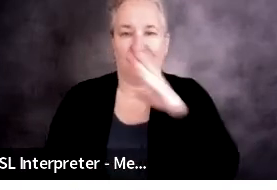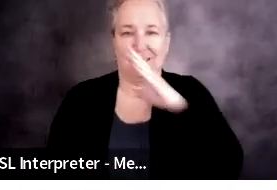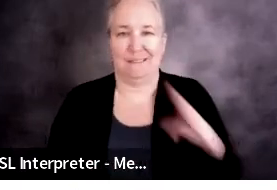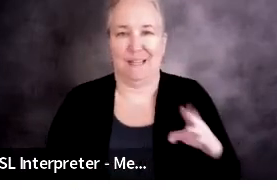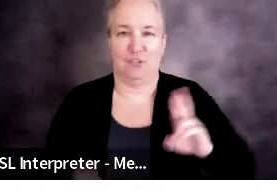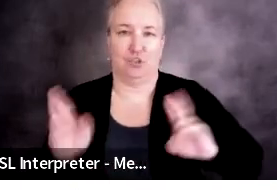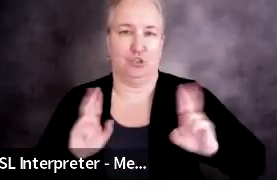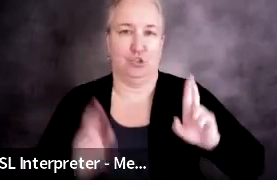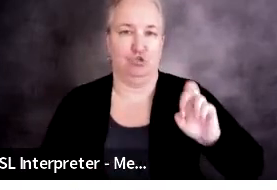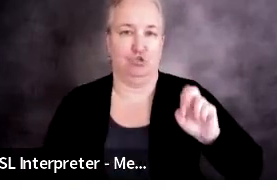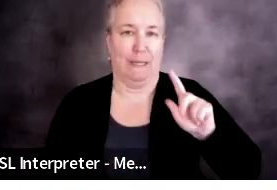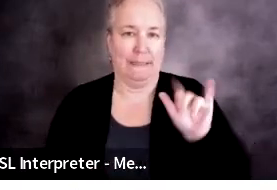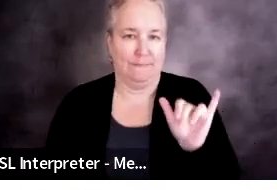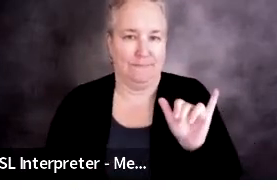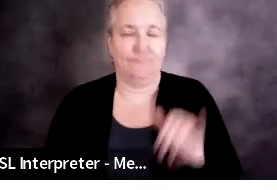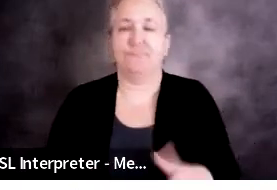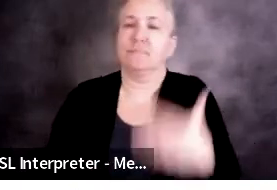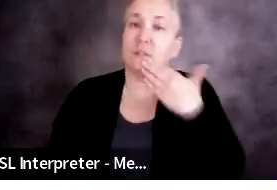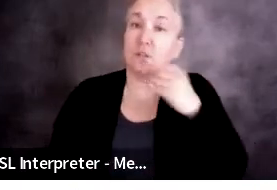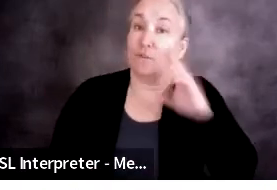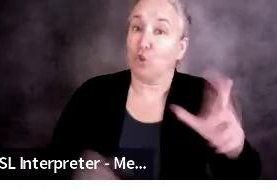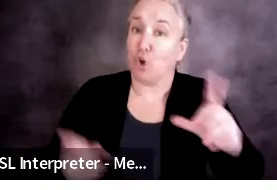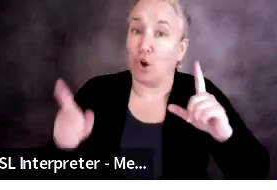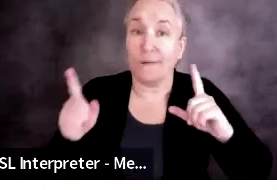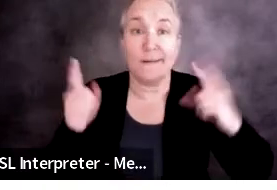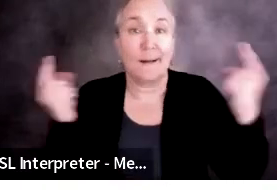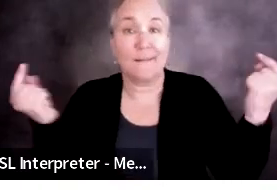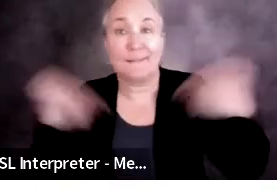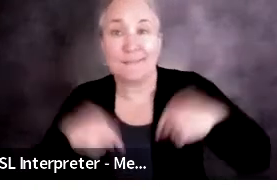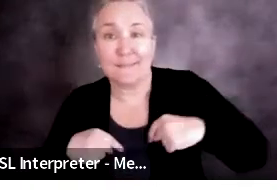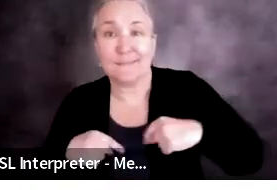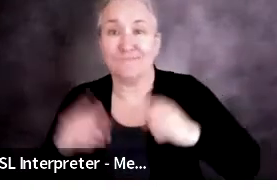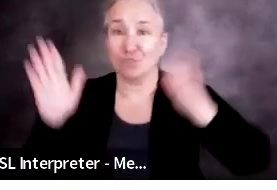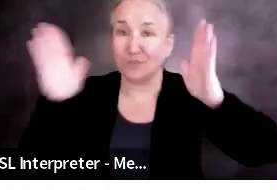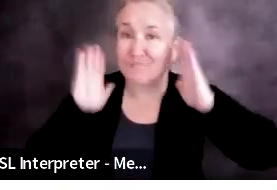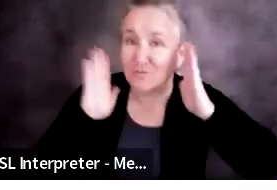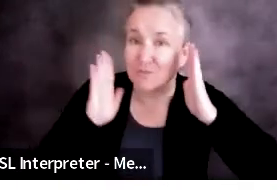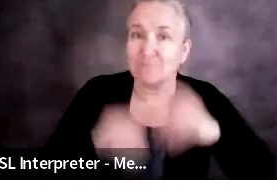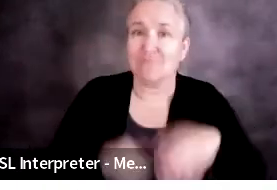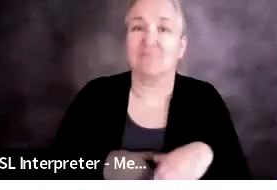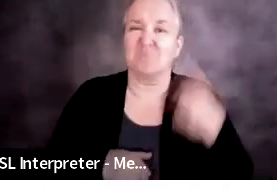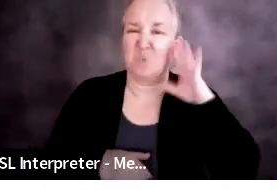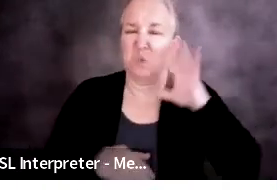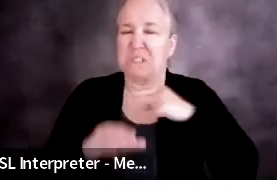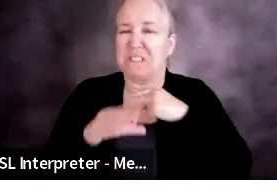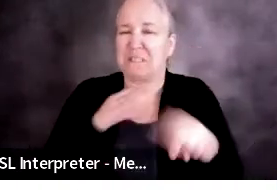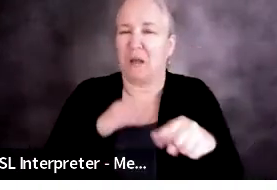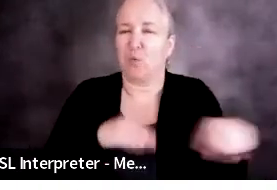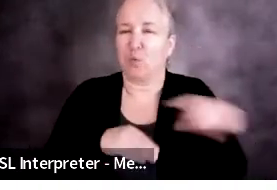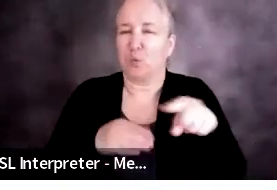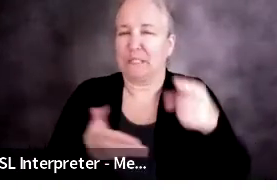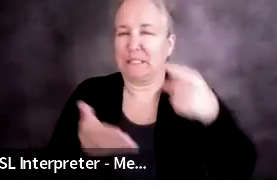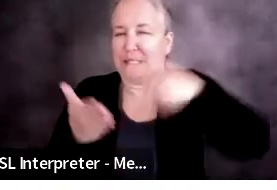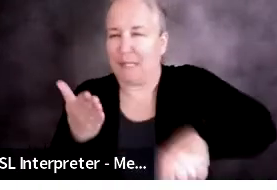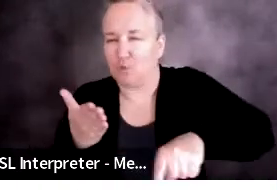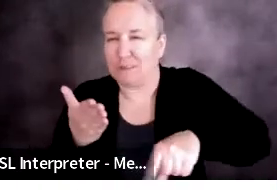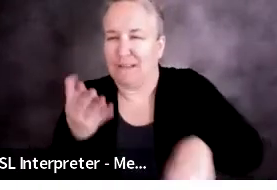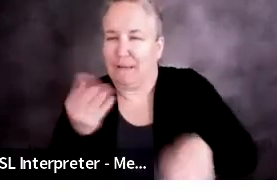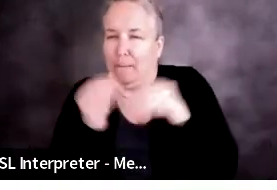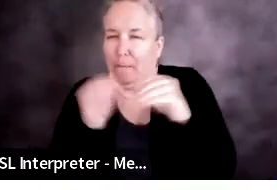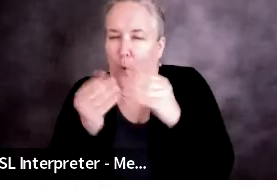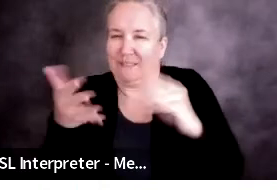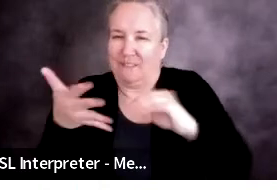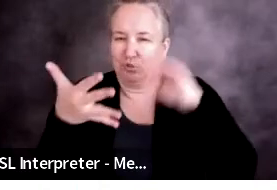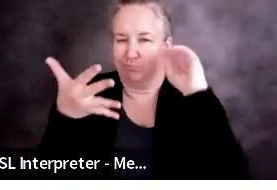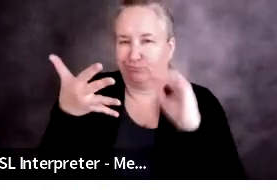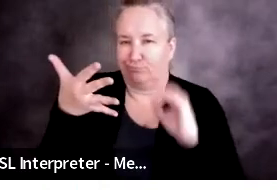your attendance and attention. Again, you can expect an email from us next week with additional materials from